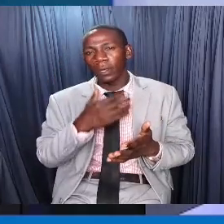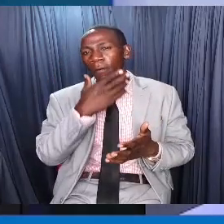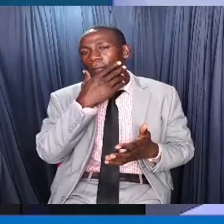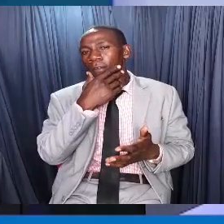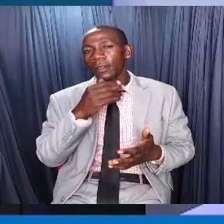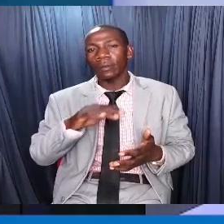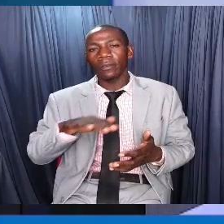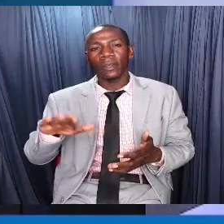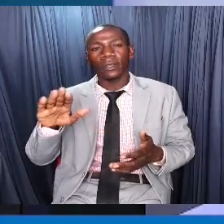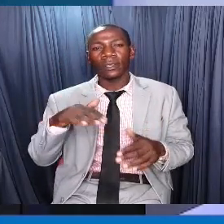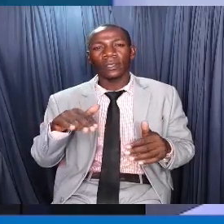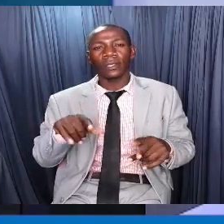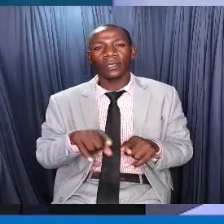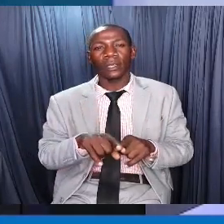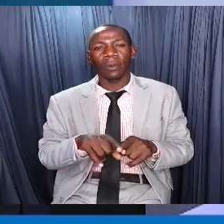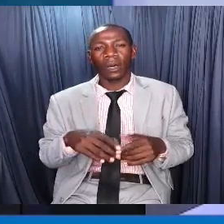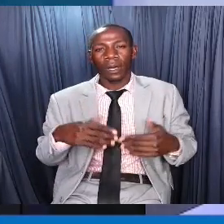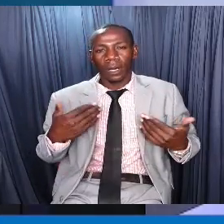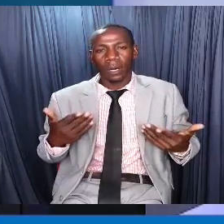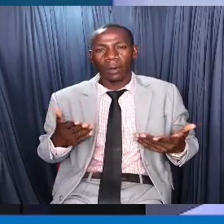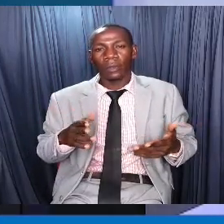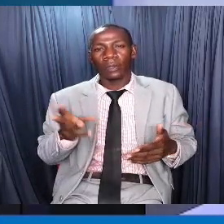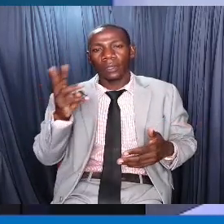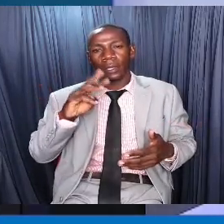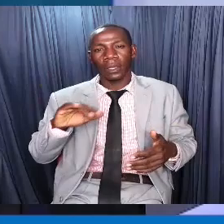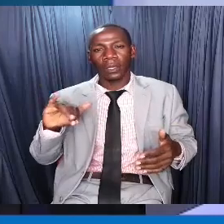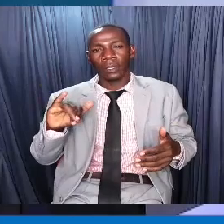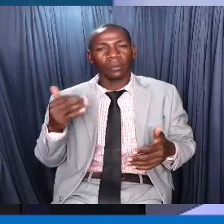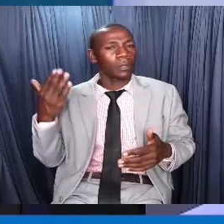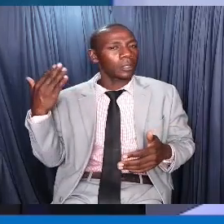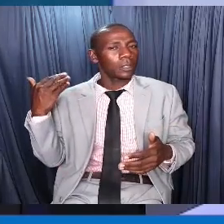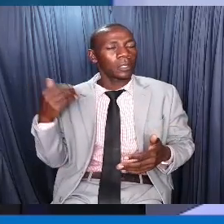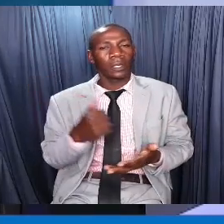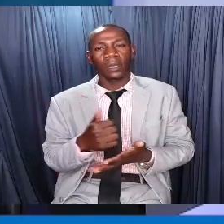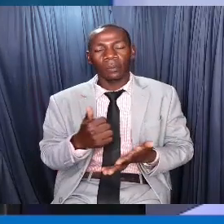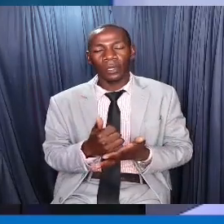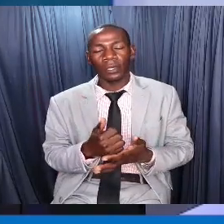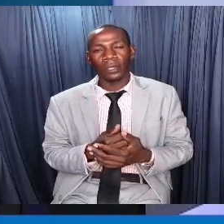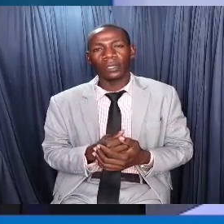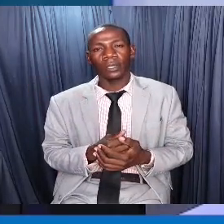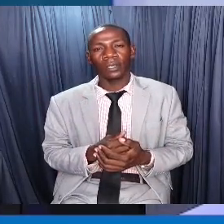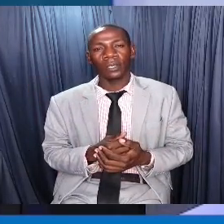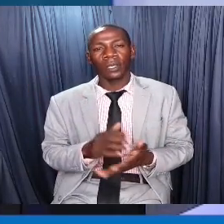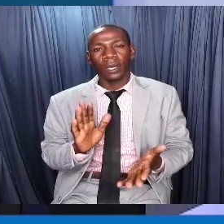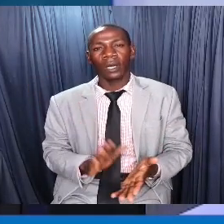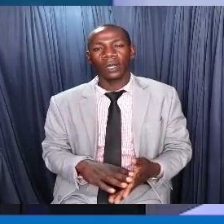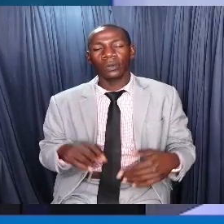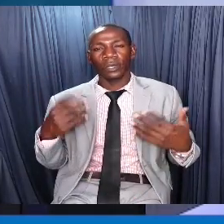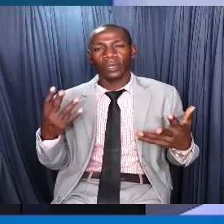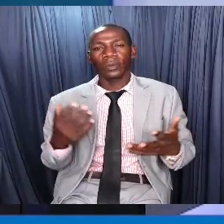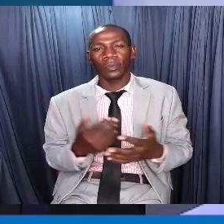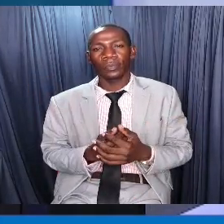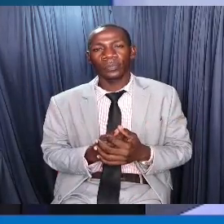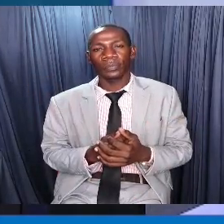pia. As your fathers were. Walivyofanya. That they did also in the past. Bwana Yesu asifiwe sana. Amen. Hallelujah.